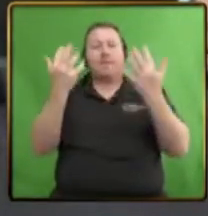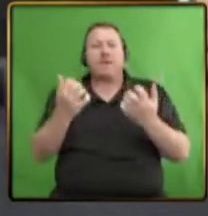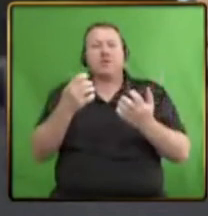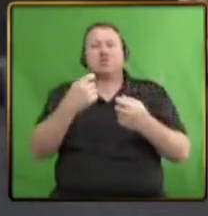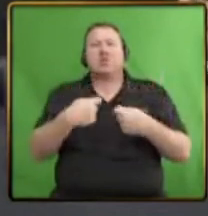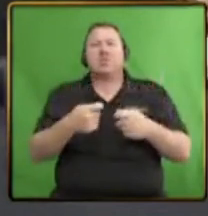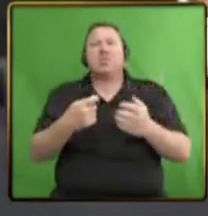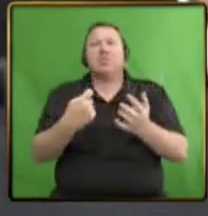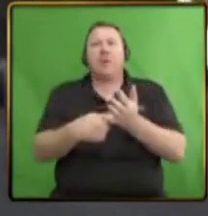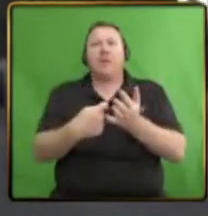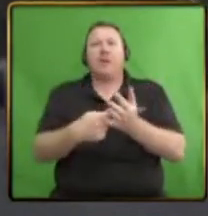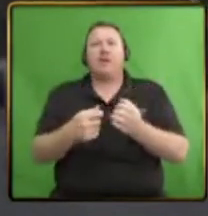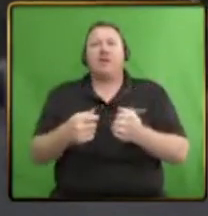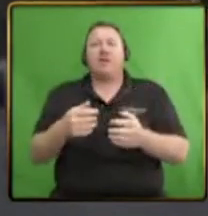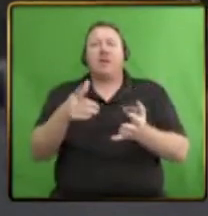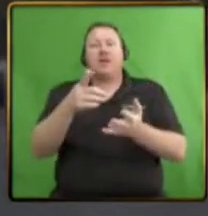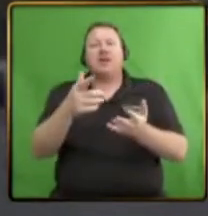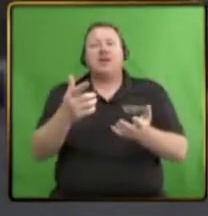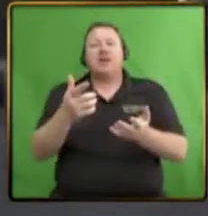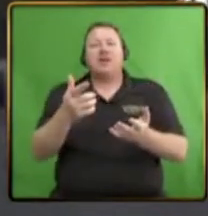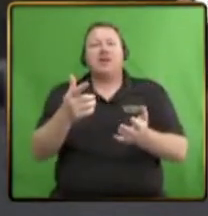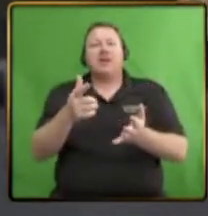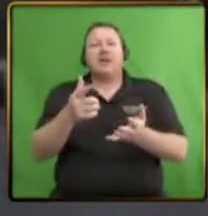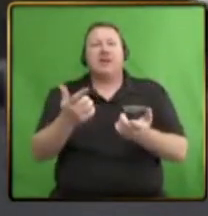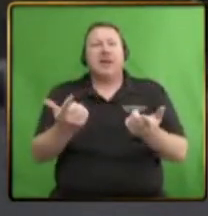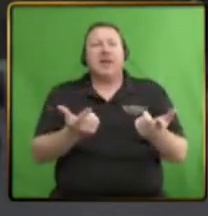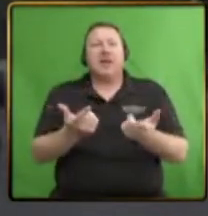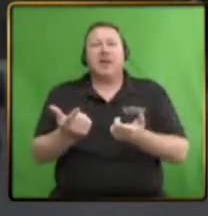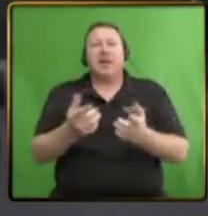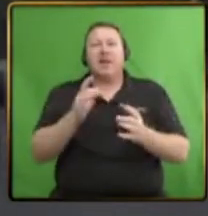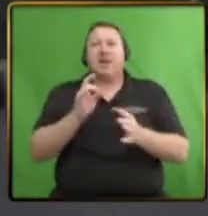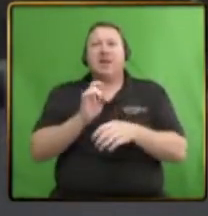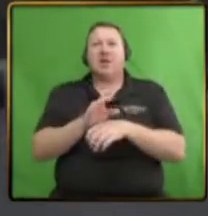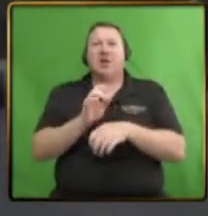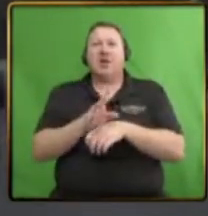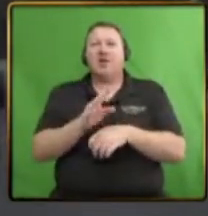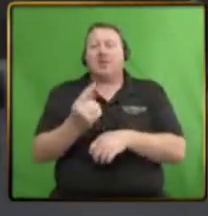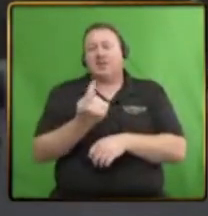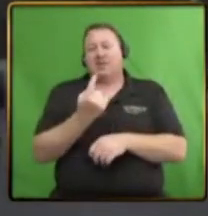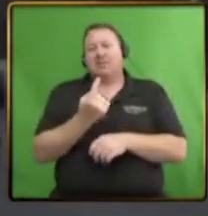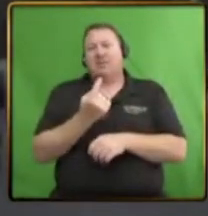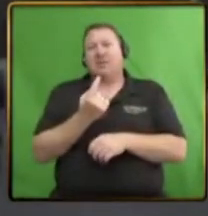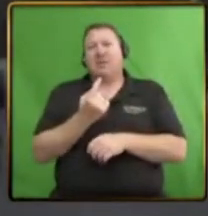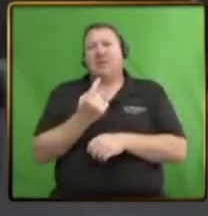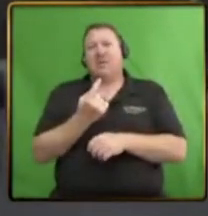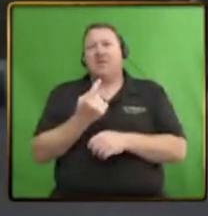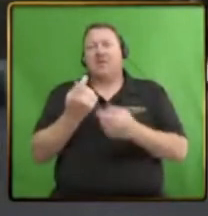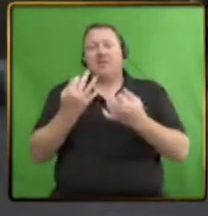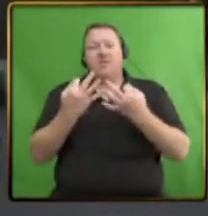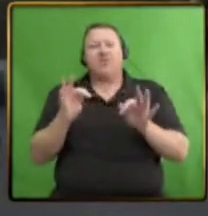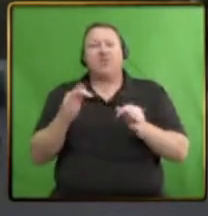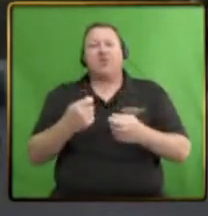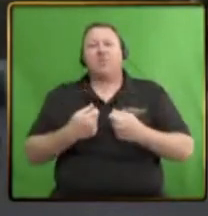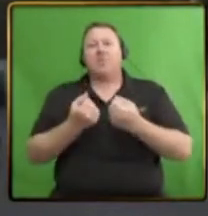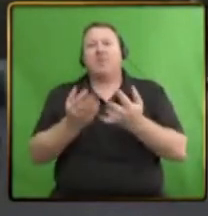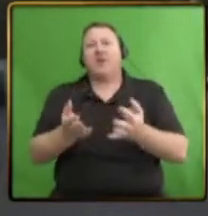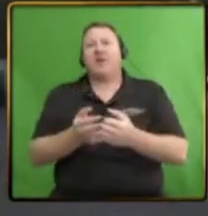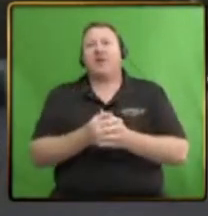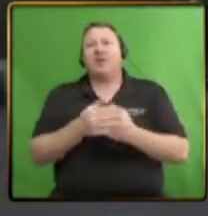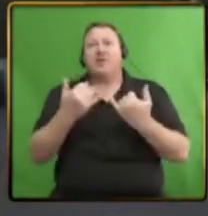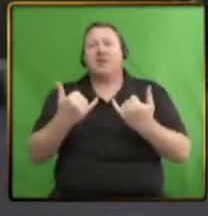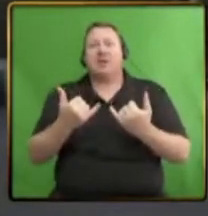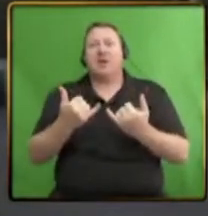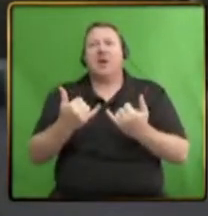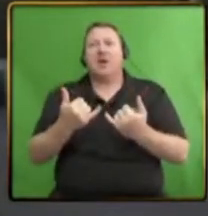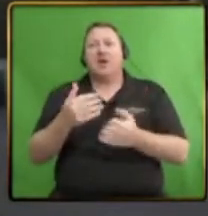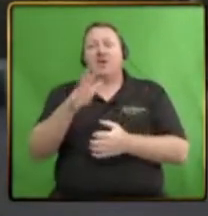added that the legal counsel has provided services pro bono, that is for free. We are now being asked to fork